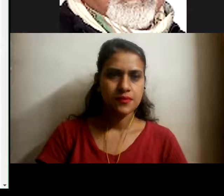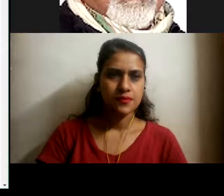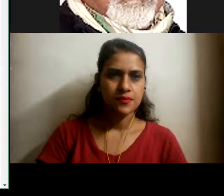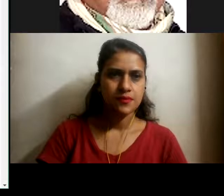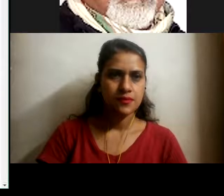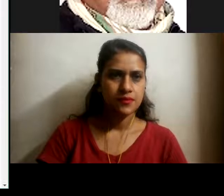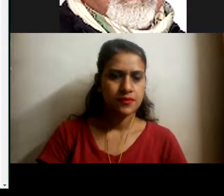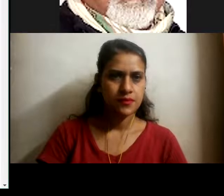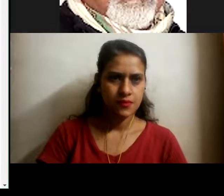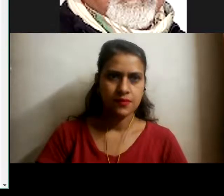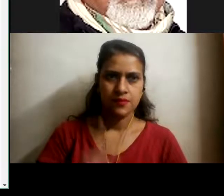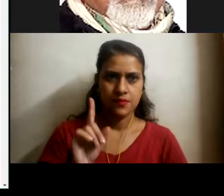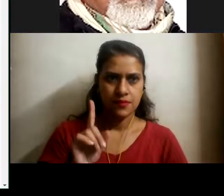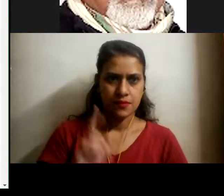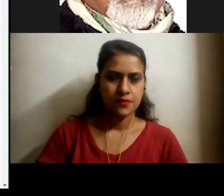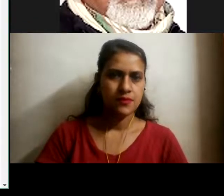yeah, just a second.